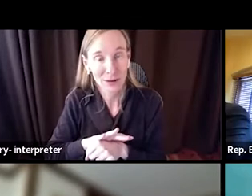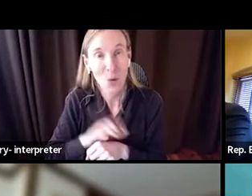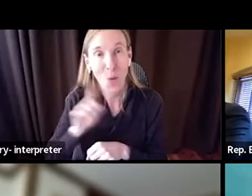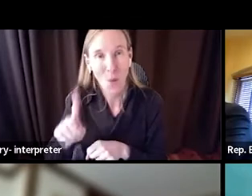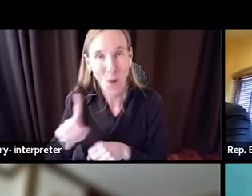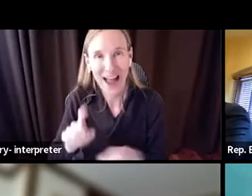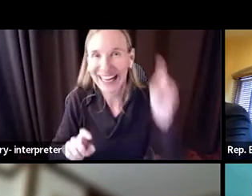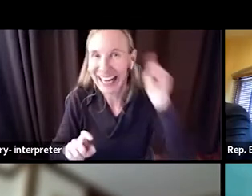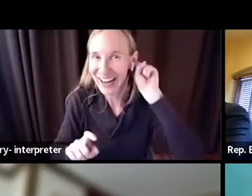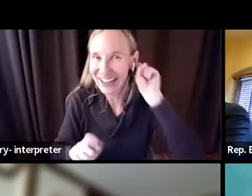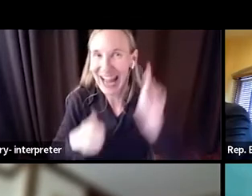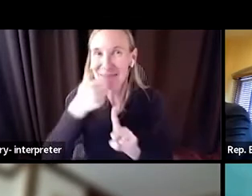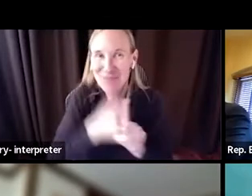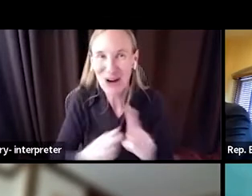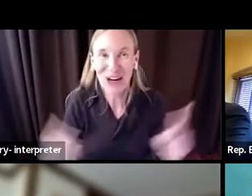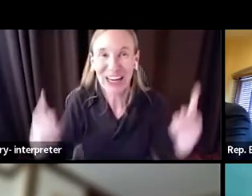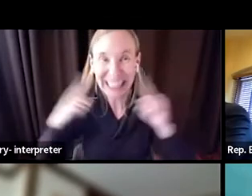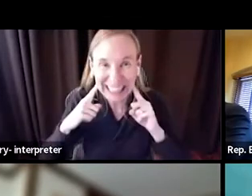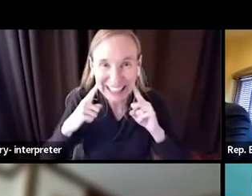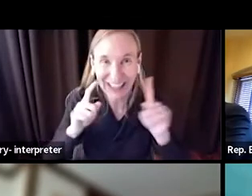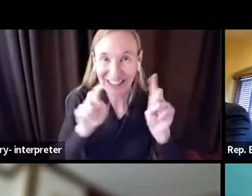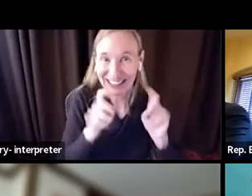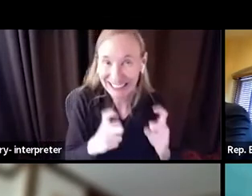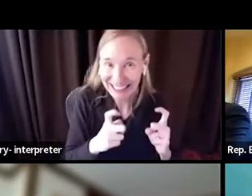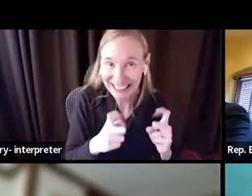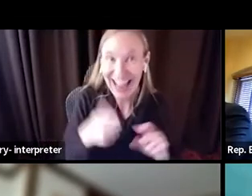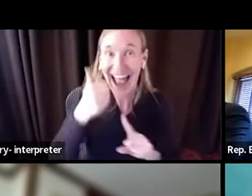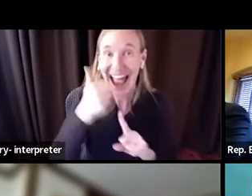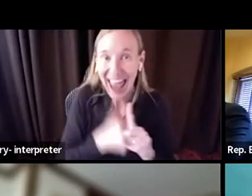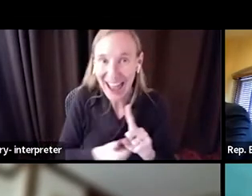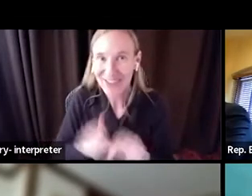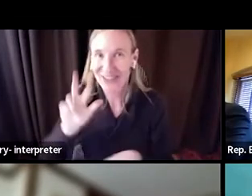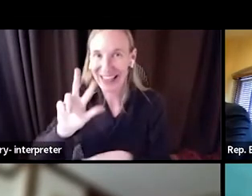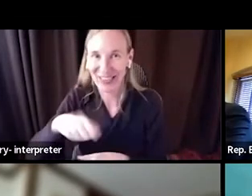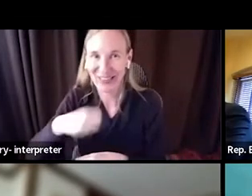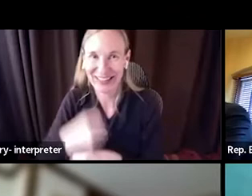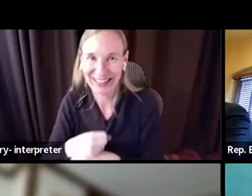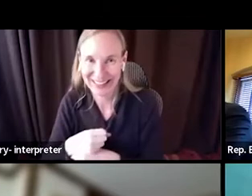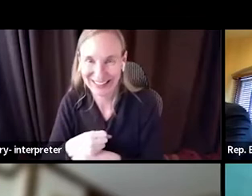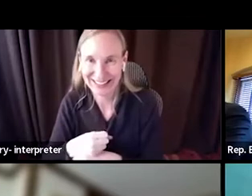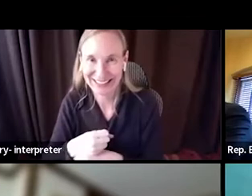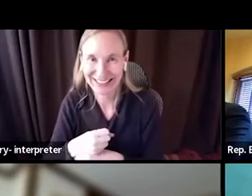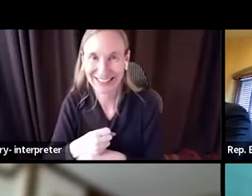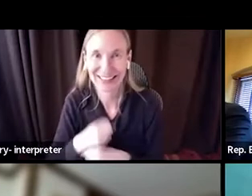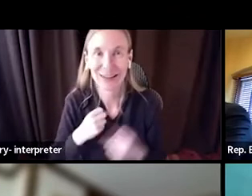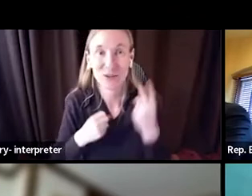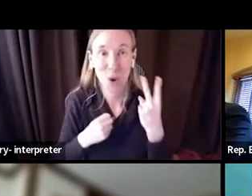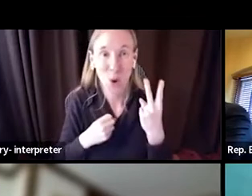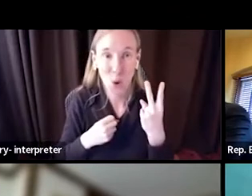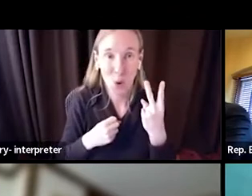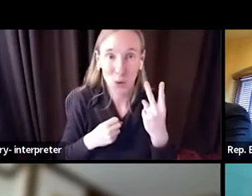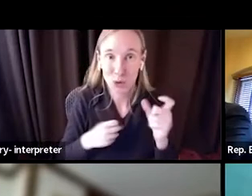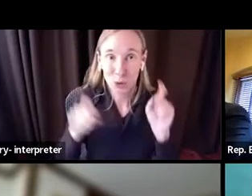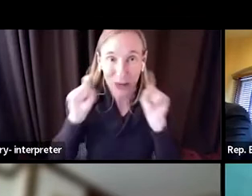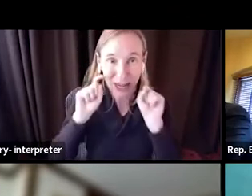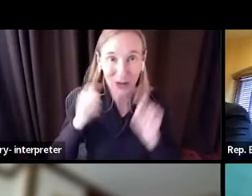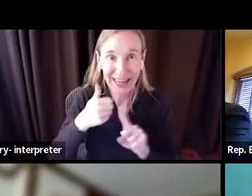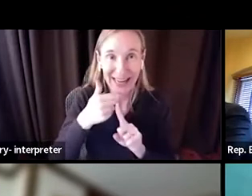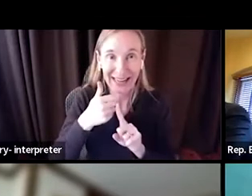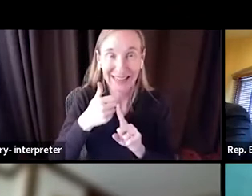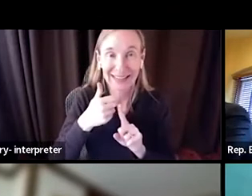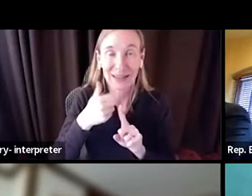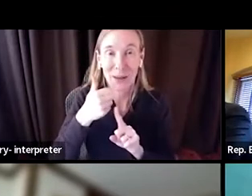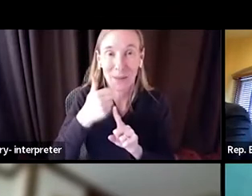every 3 years as their kind of medical necessity determination. So we felt that it